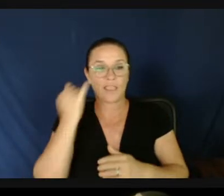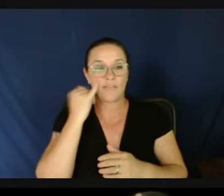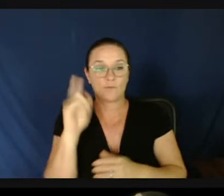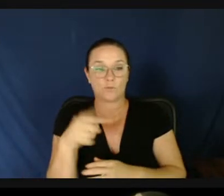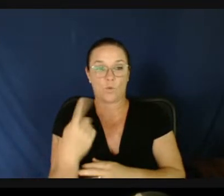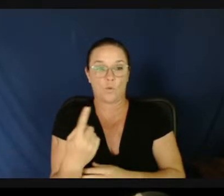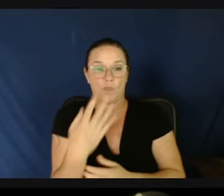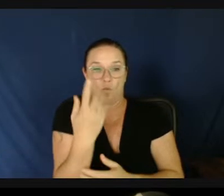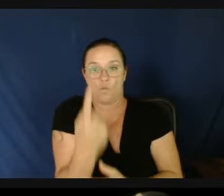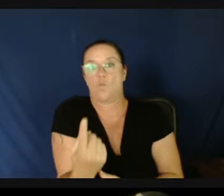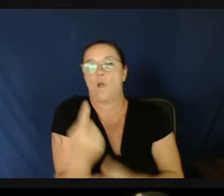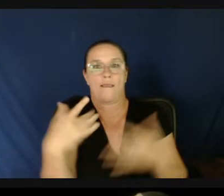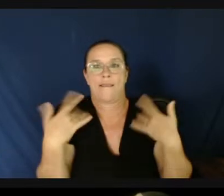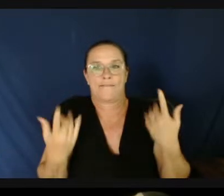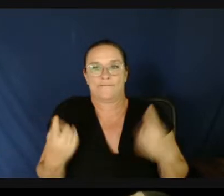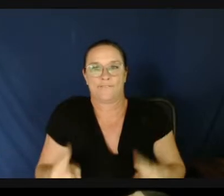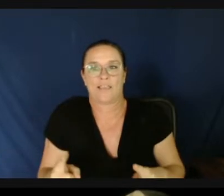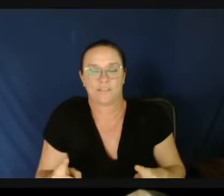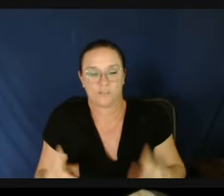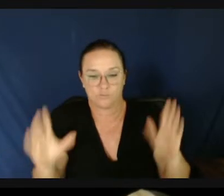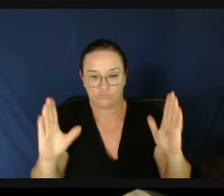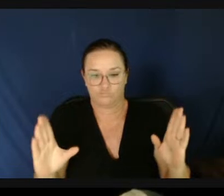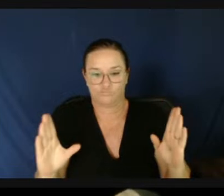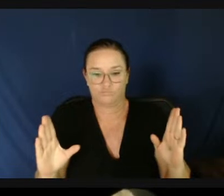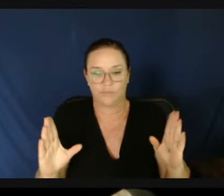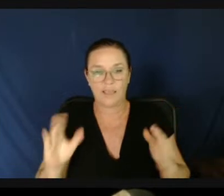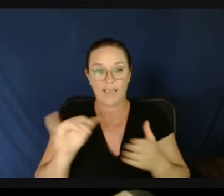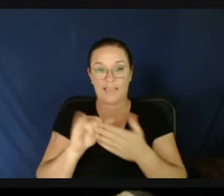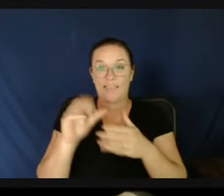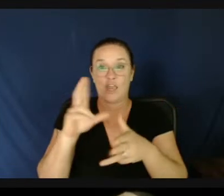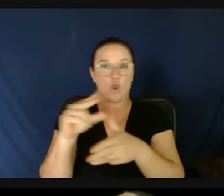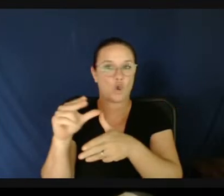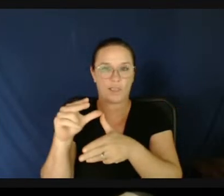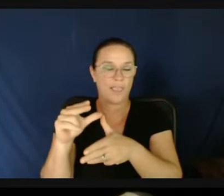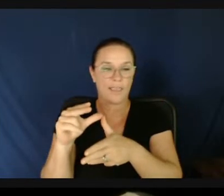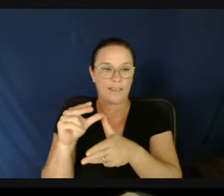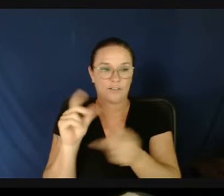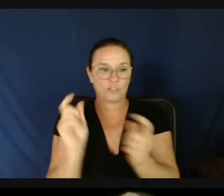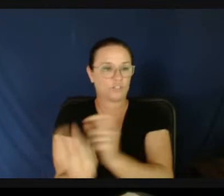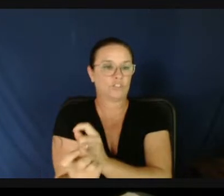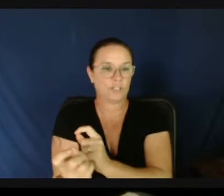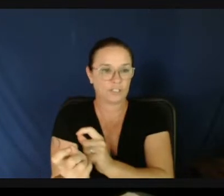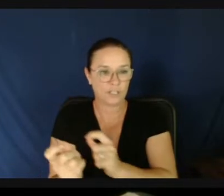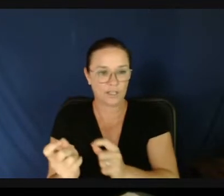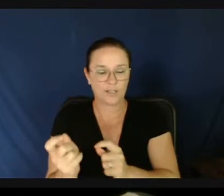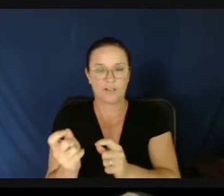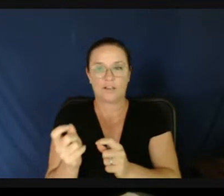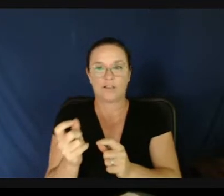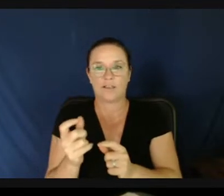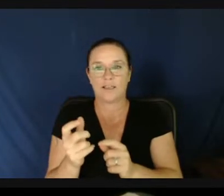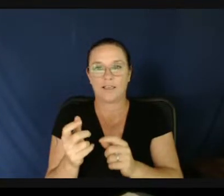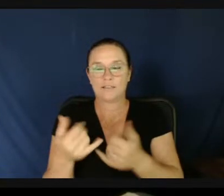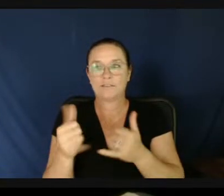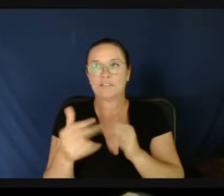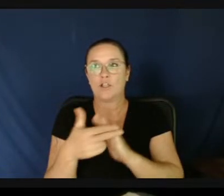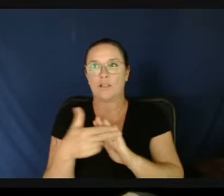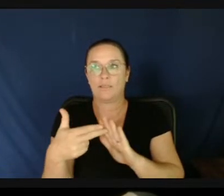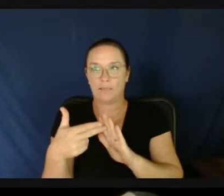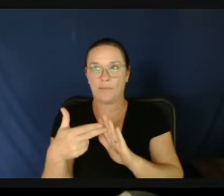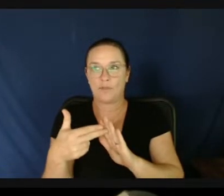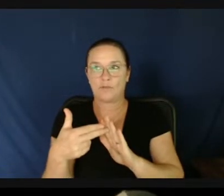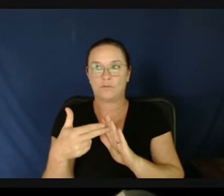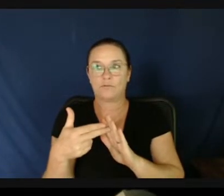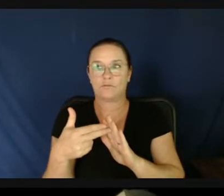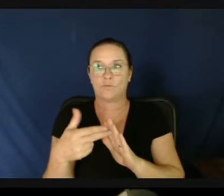one event in time, that hurricane with a 3, that's still notable structurally, as did a lot of work in that short